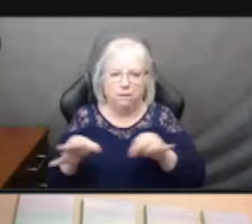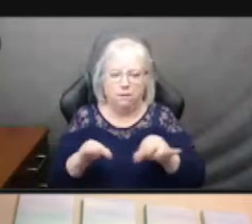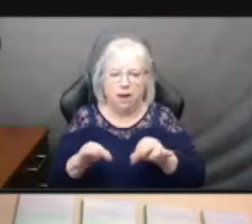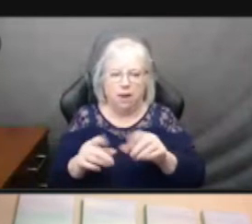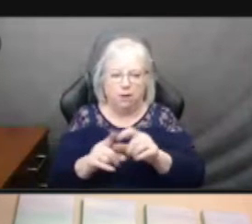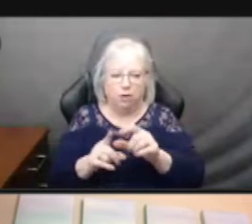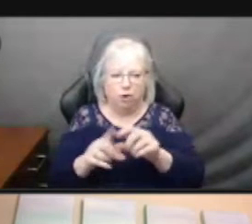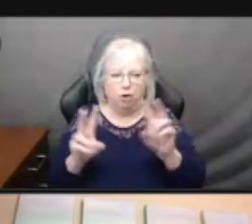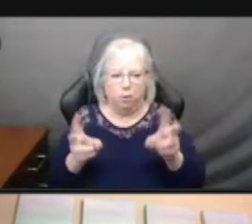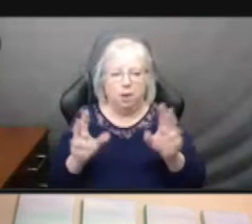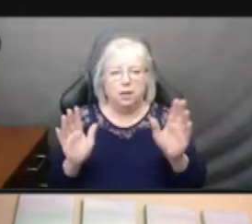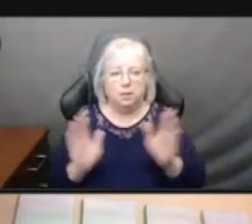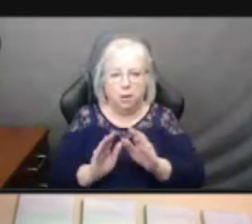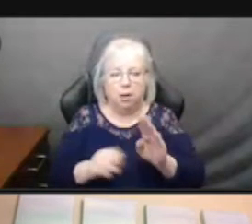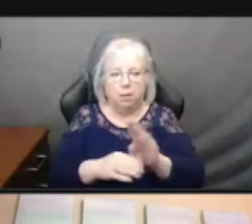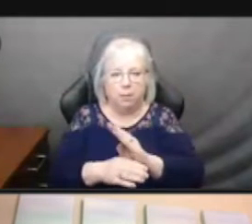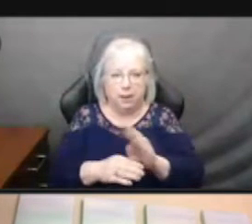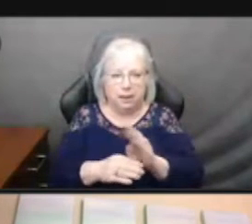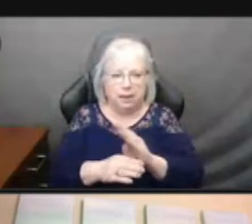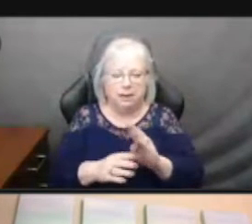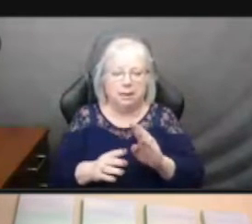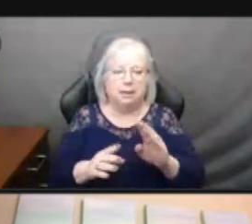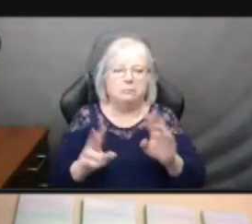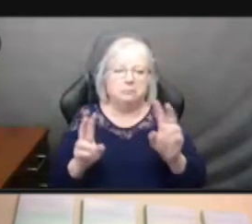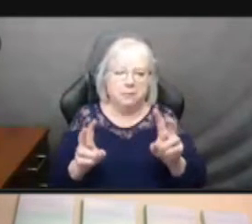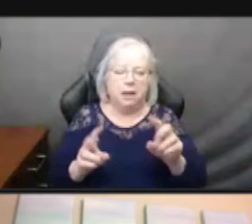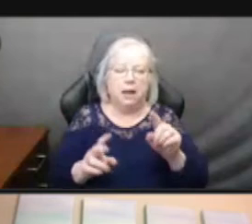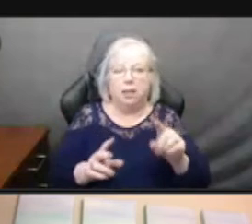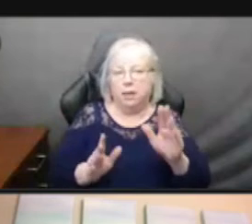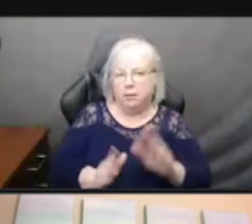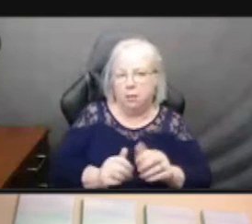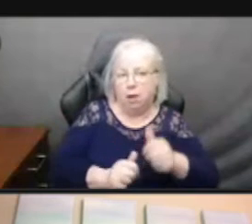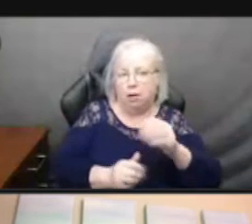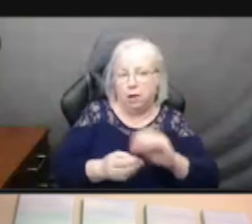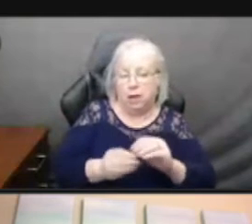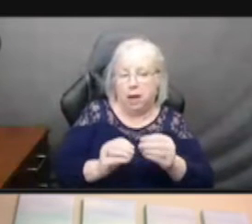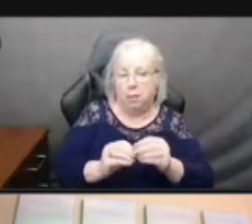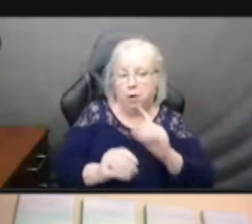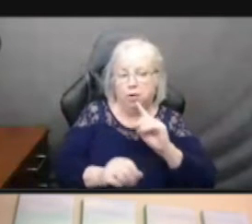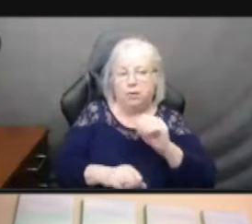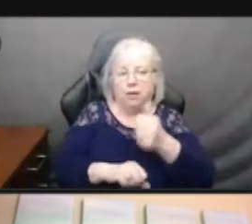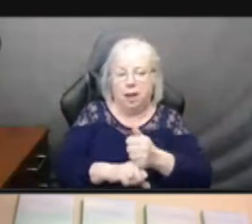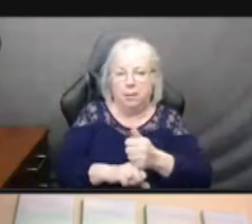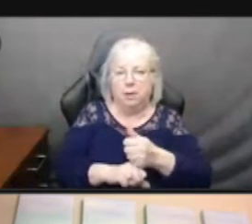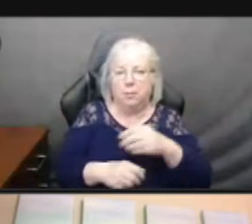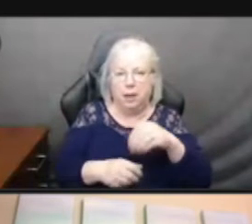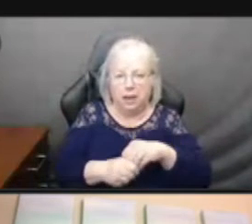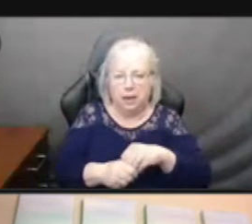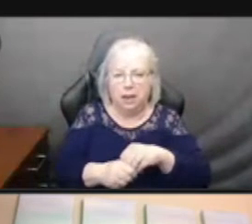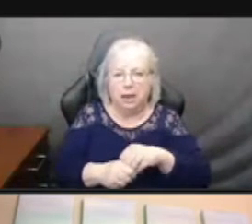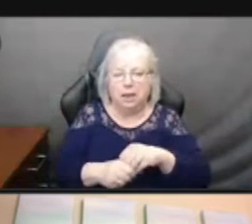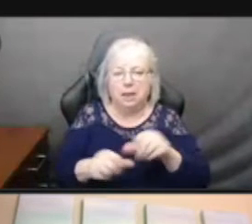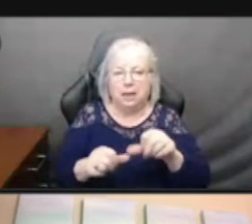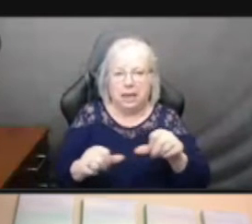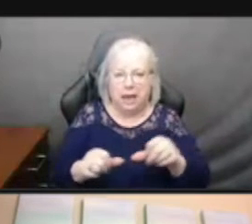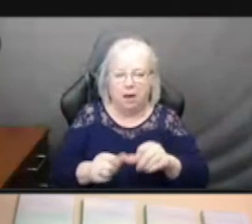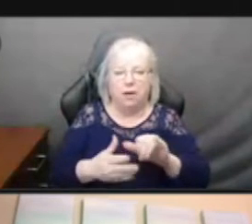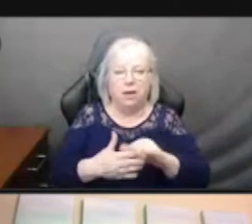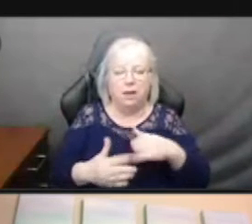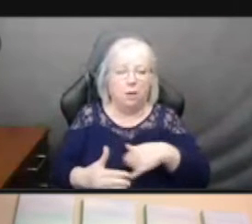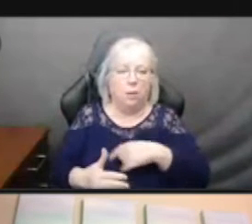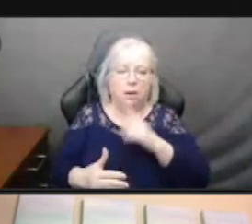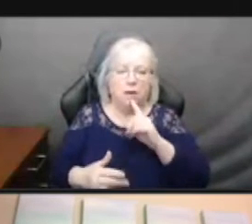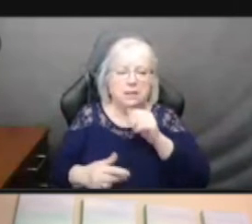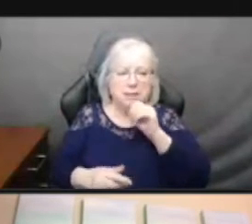businesses, that smaller number that you mentioned, just happen to be located in areas, those are the businesses in areas where we're suffering